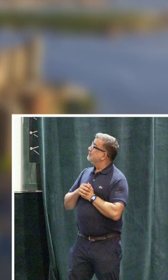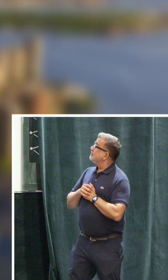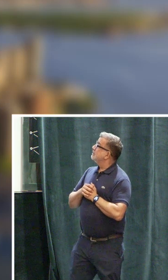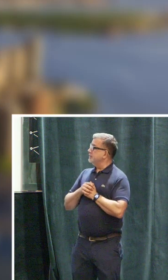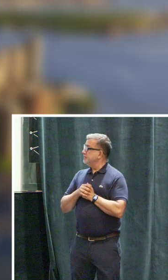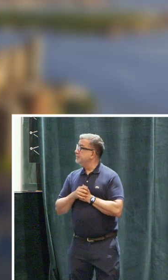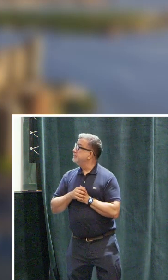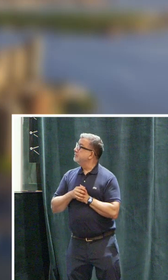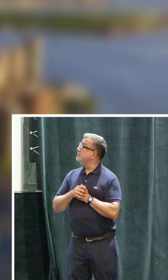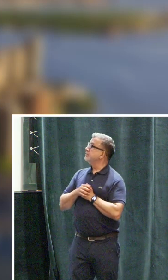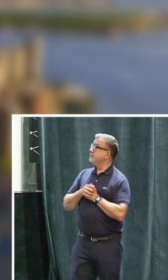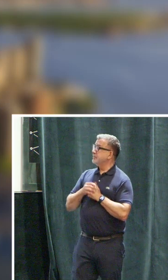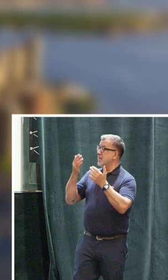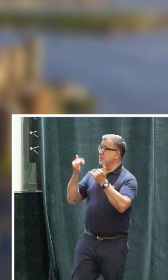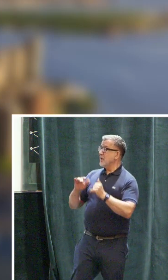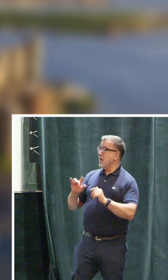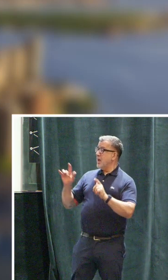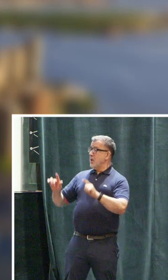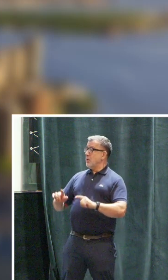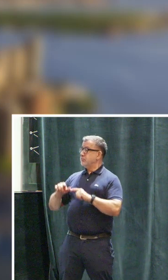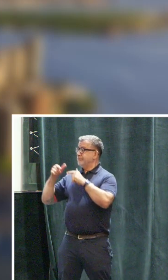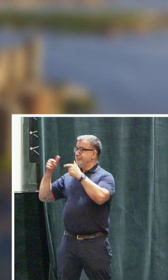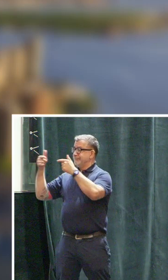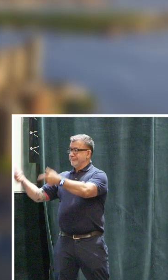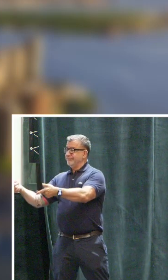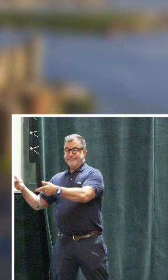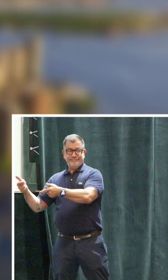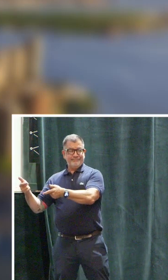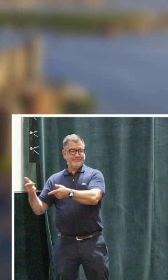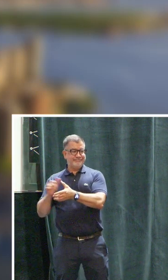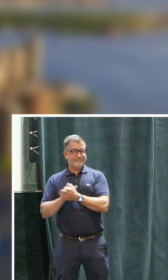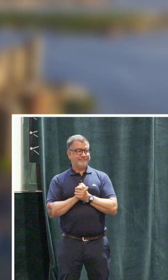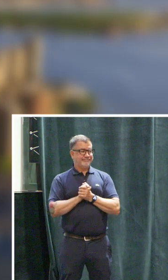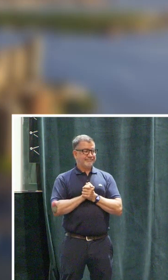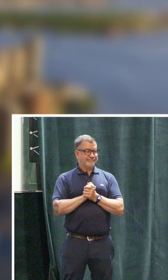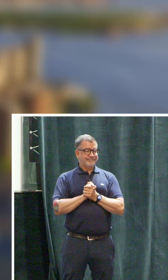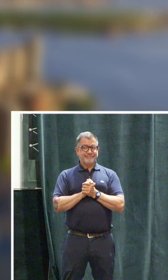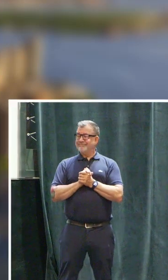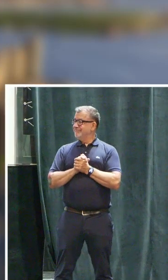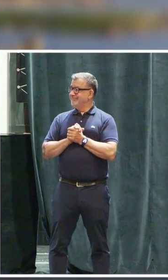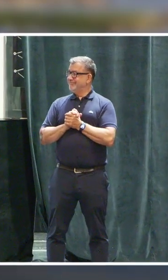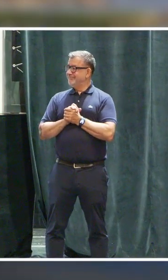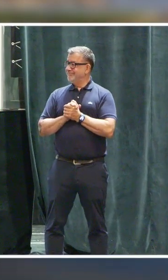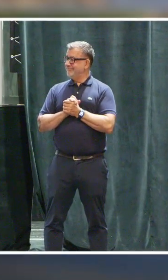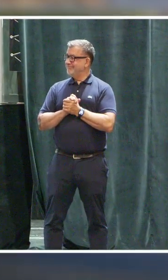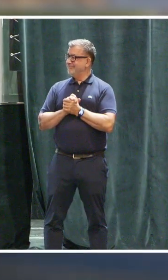And then I will turn it over to Lee with Scape to continue with South Cove. So this is the user pointer.